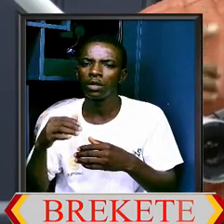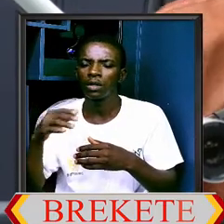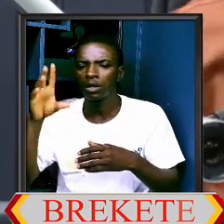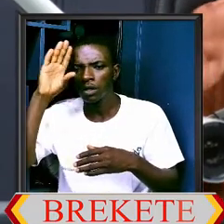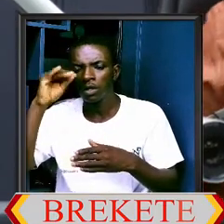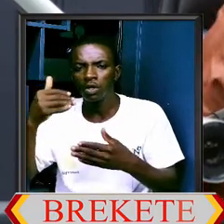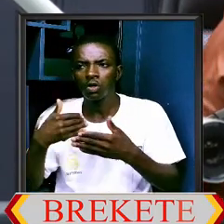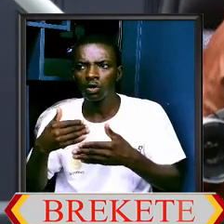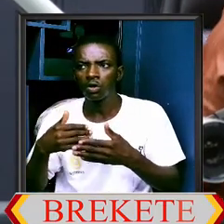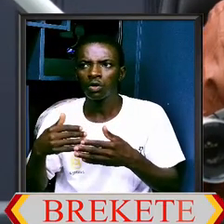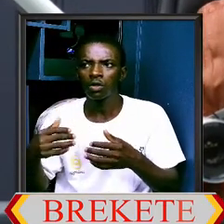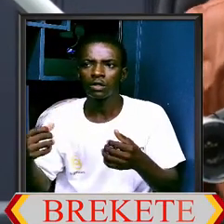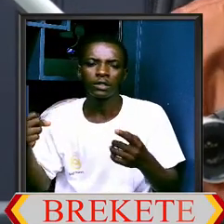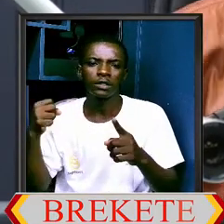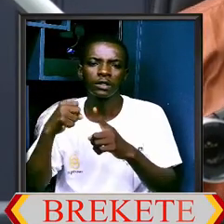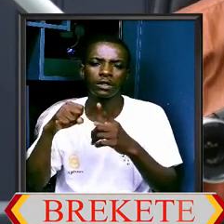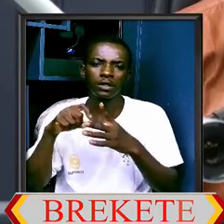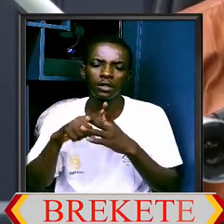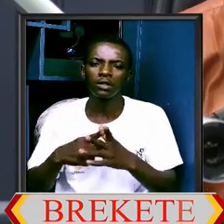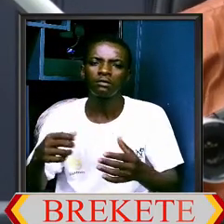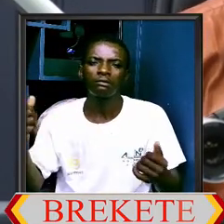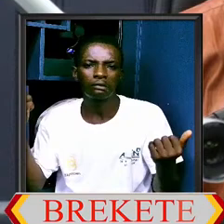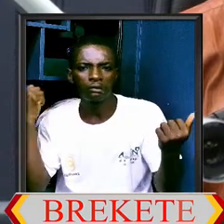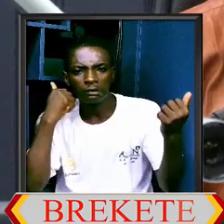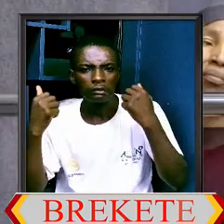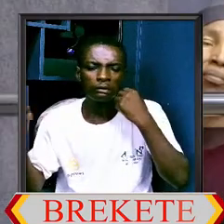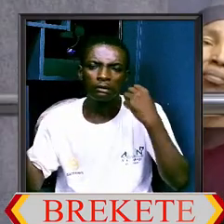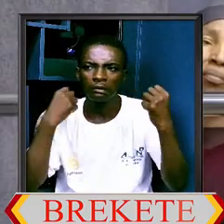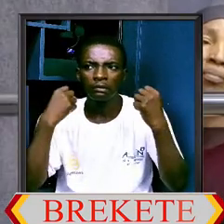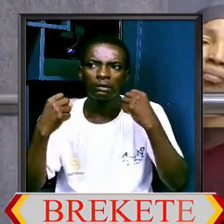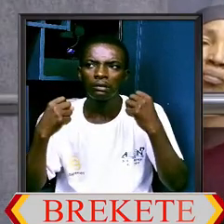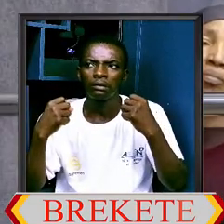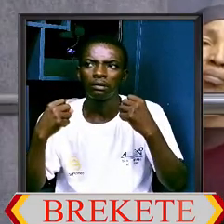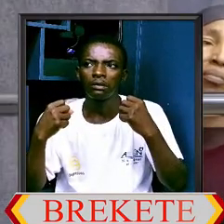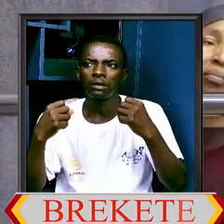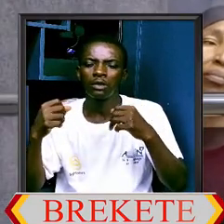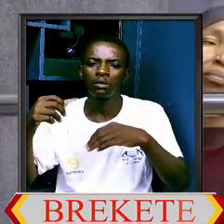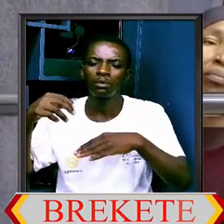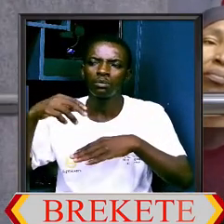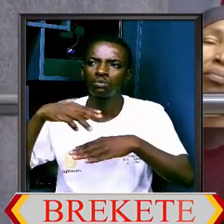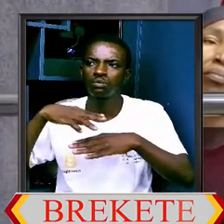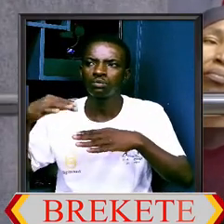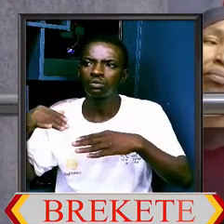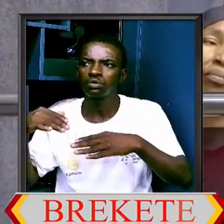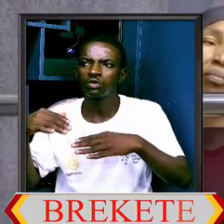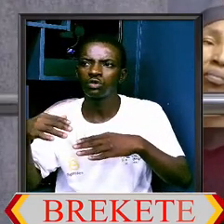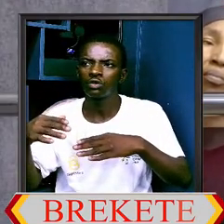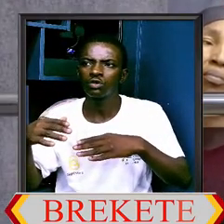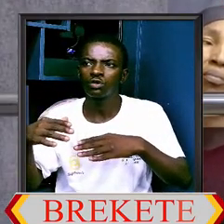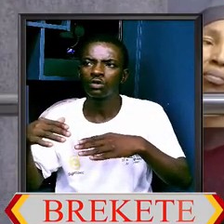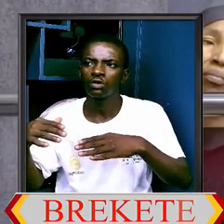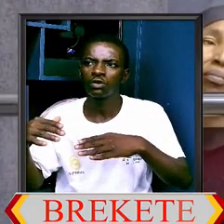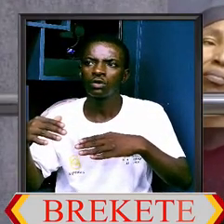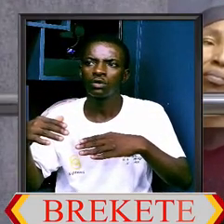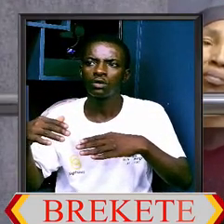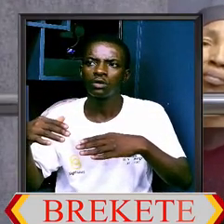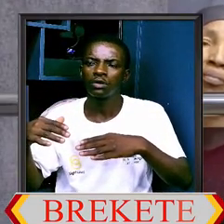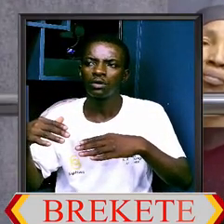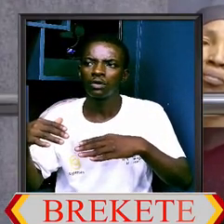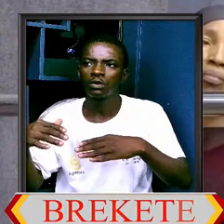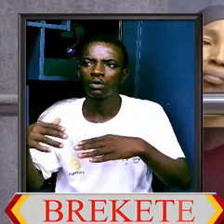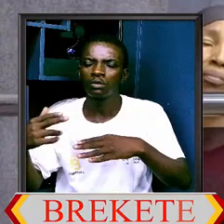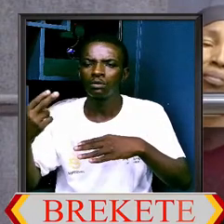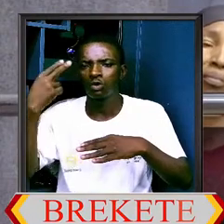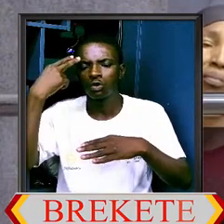neck, begin to blow me. When he's blowing me, I put hand on that door to open the door. The other one jack me,